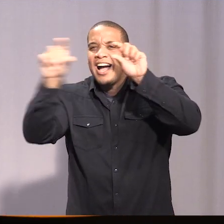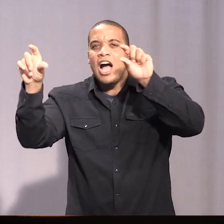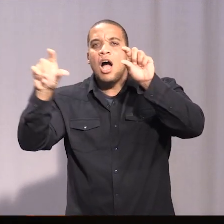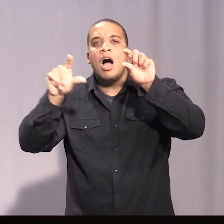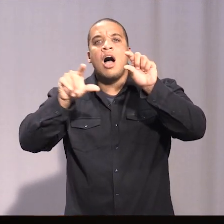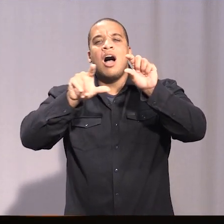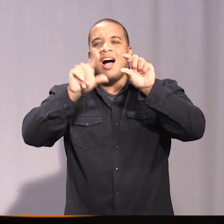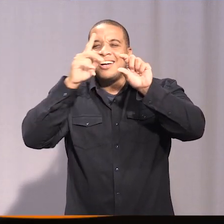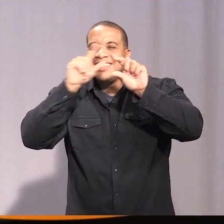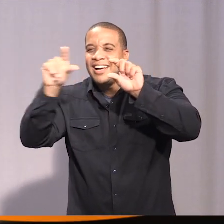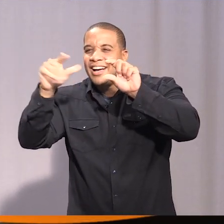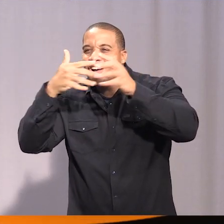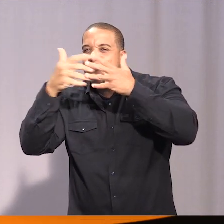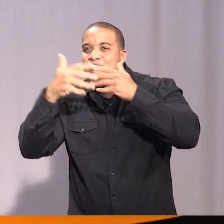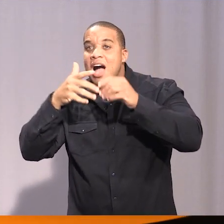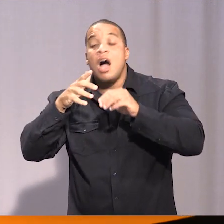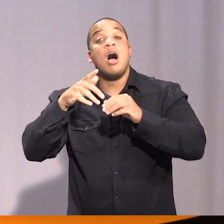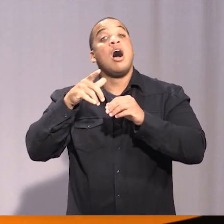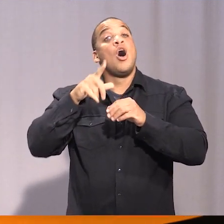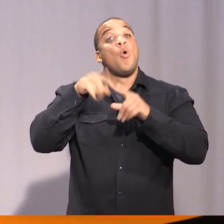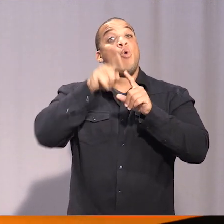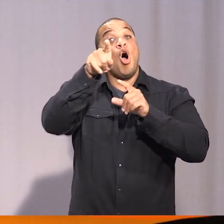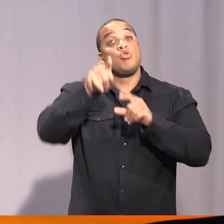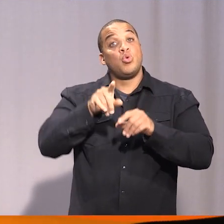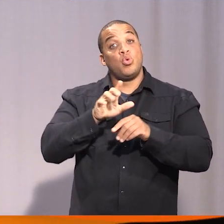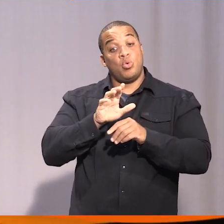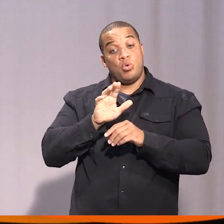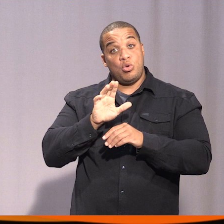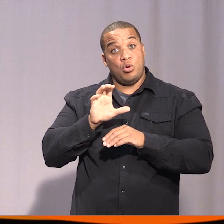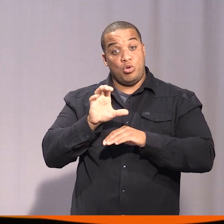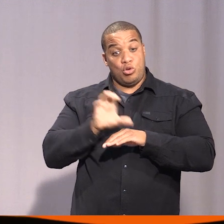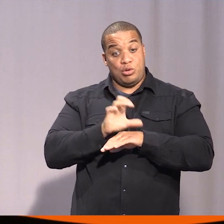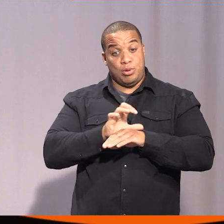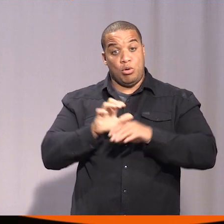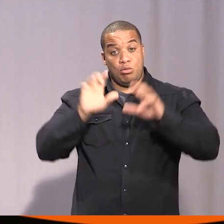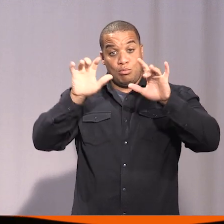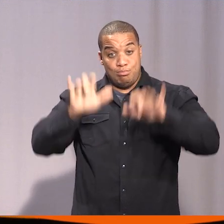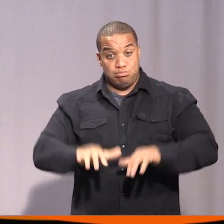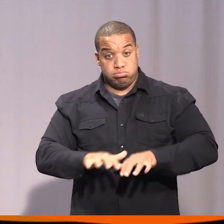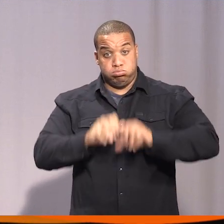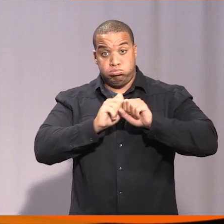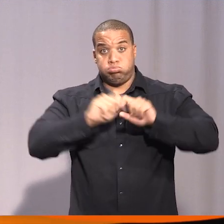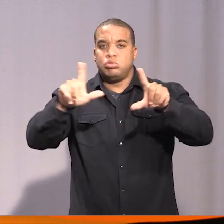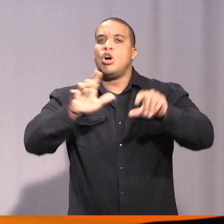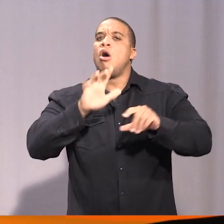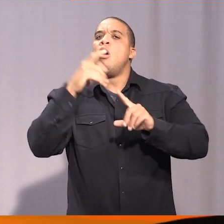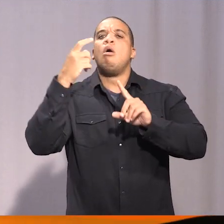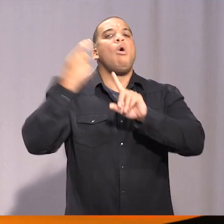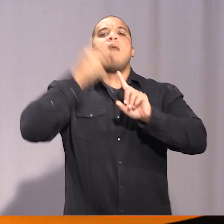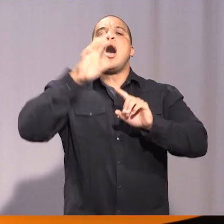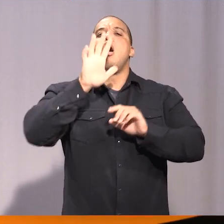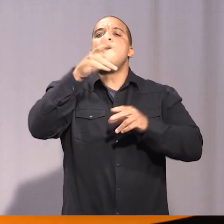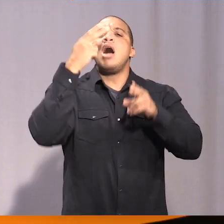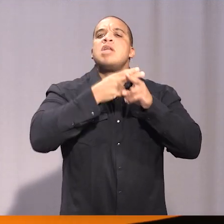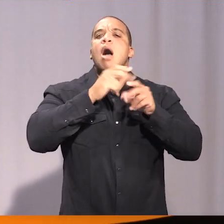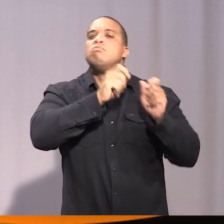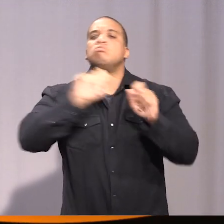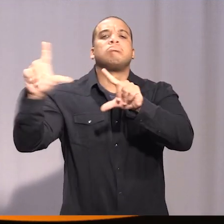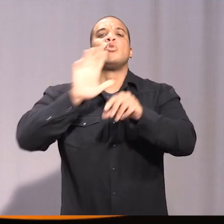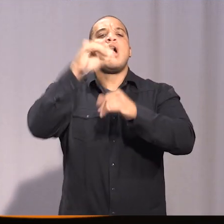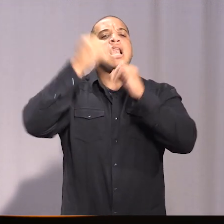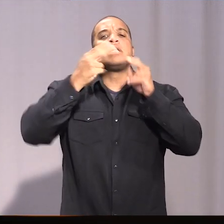out or grayed out. That is because when you log on your end, it will automatically and generate based on your